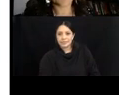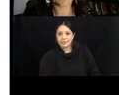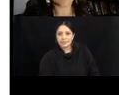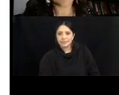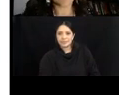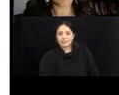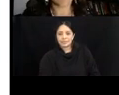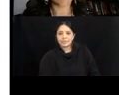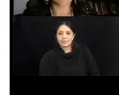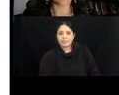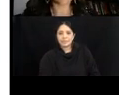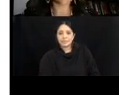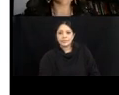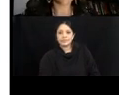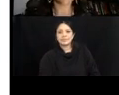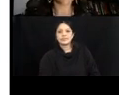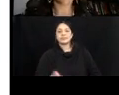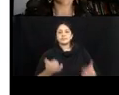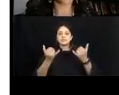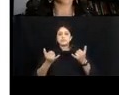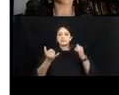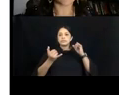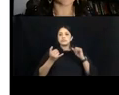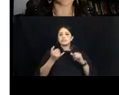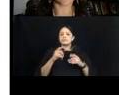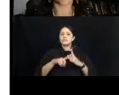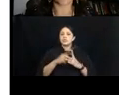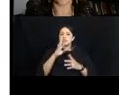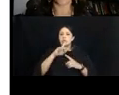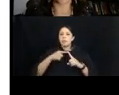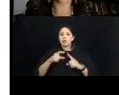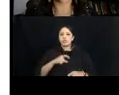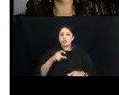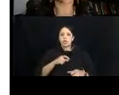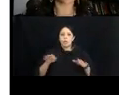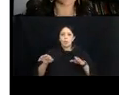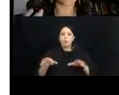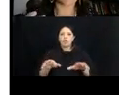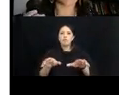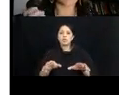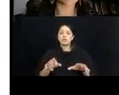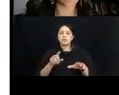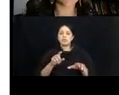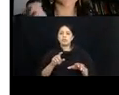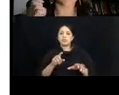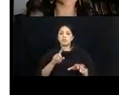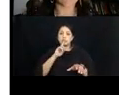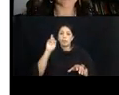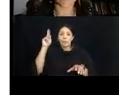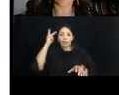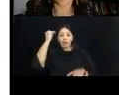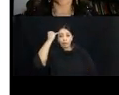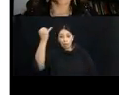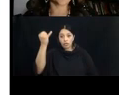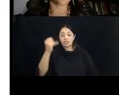into Chicano identity, because it is a movement-led identity. It's a political ideology and